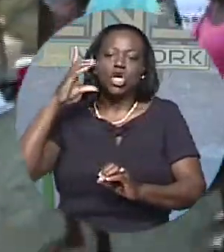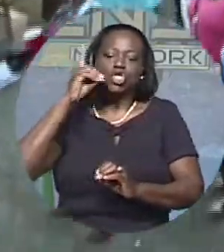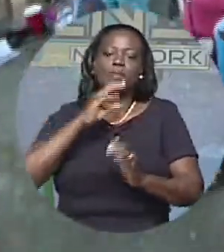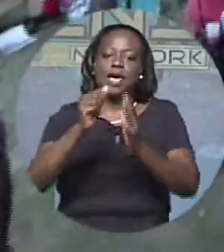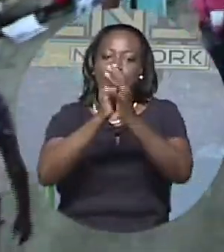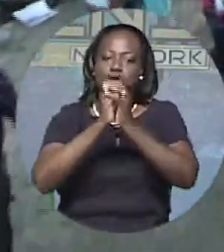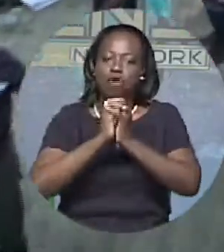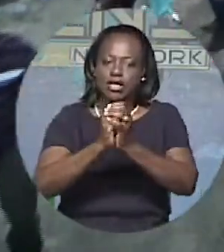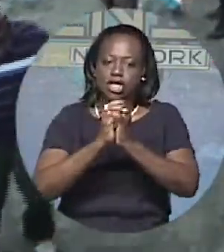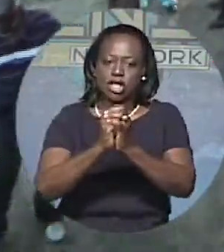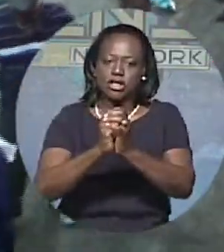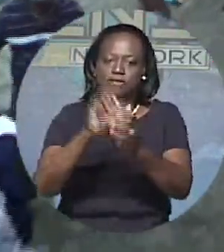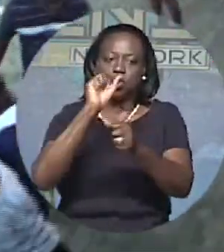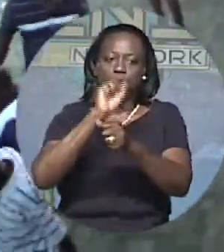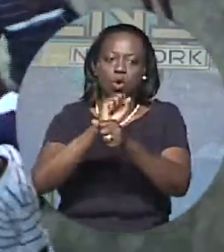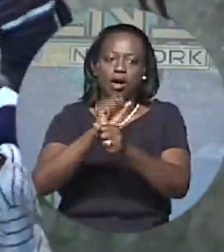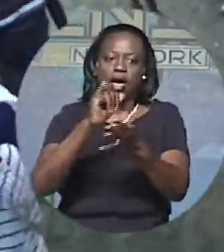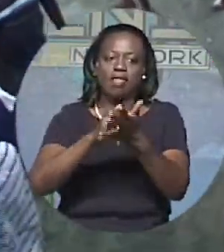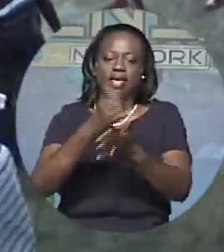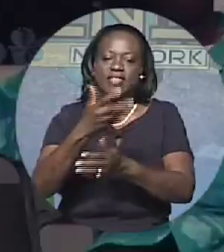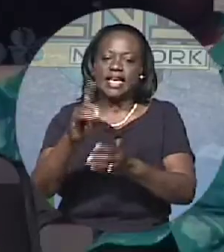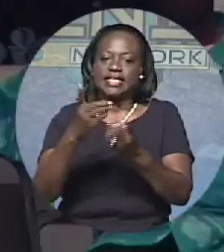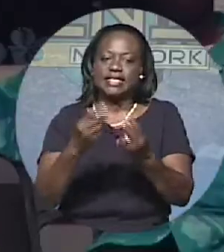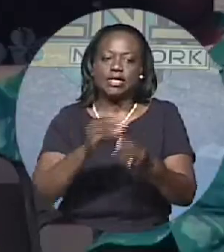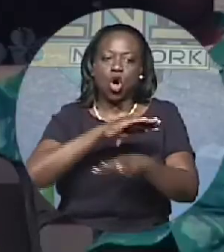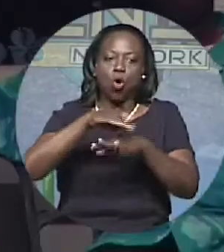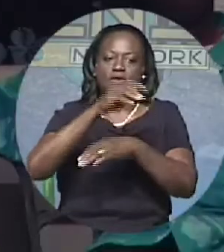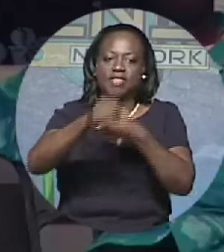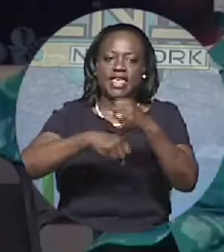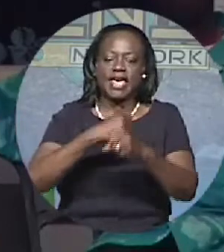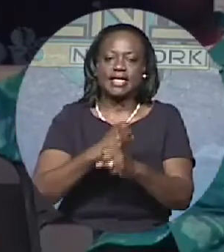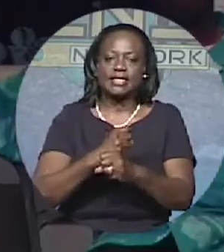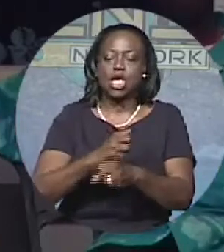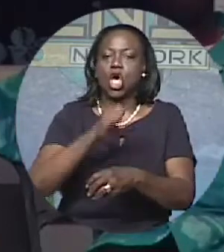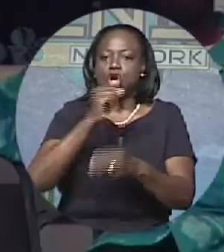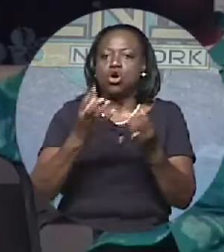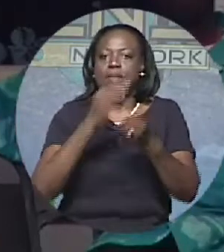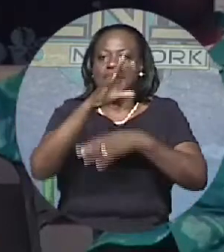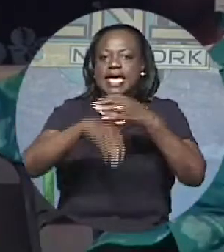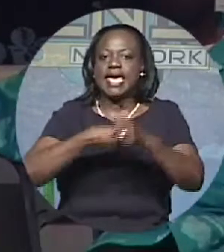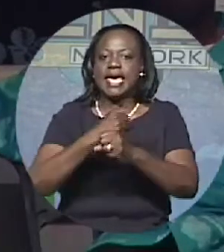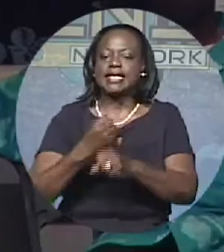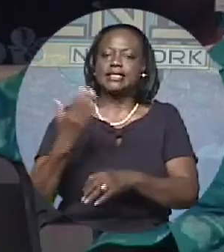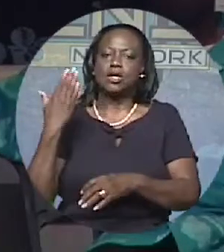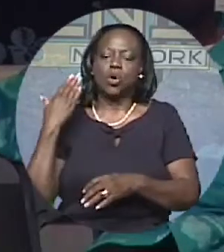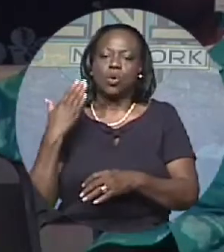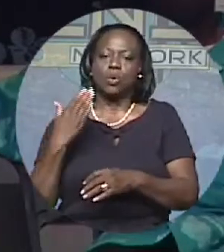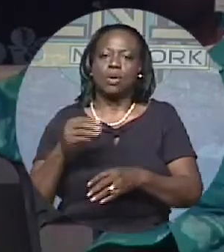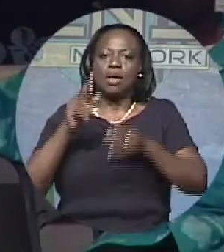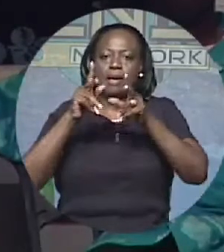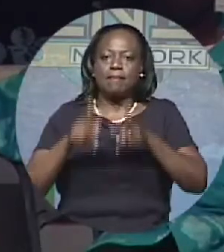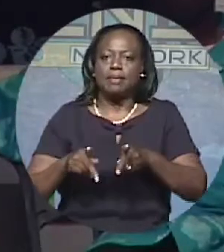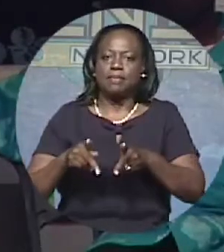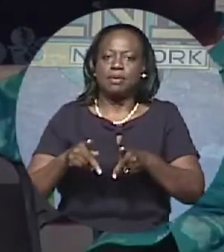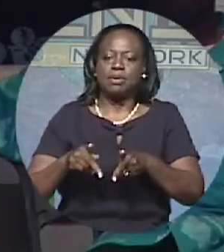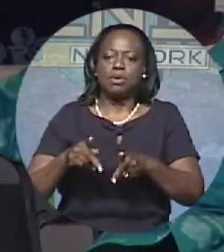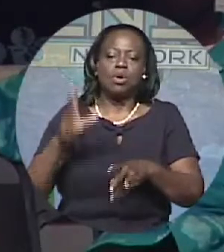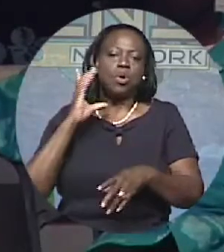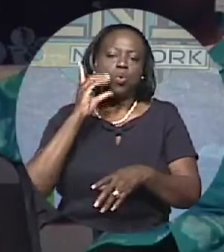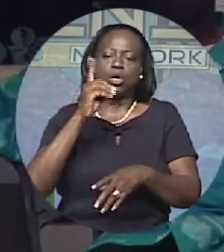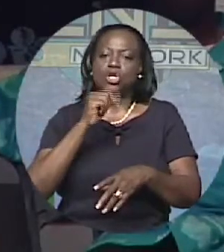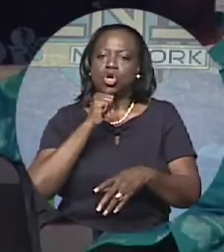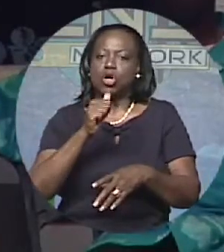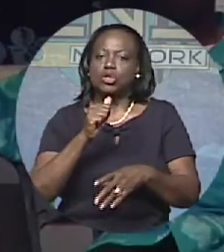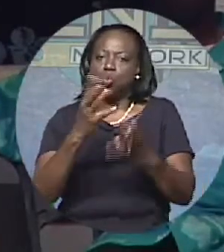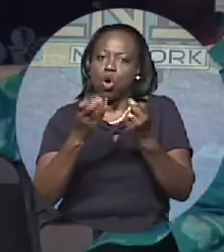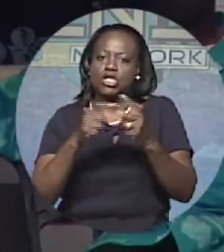work that they have done over these many years. Not many years ago, persons wouldn't have been liked to have been